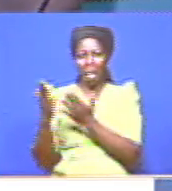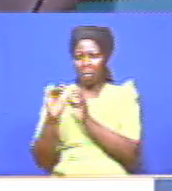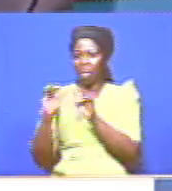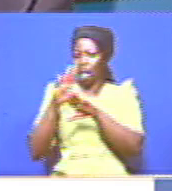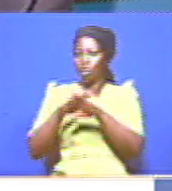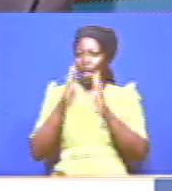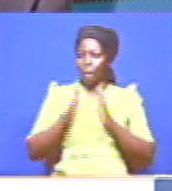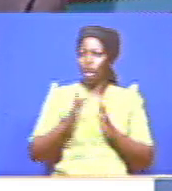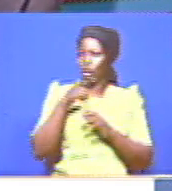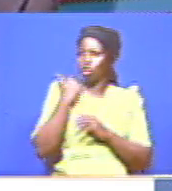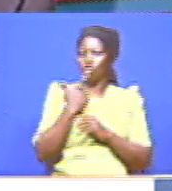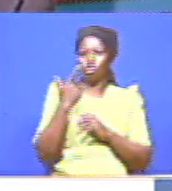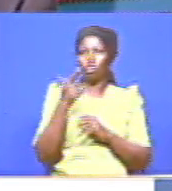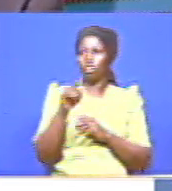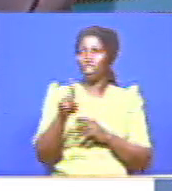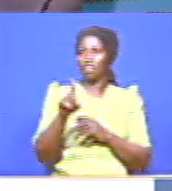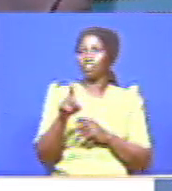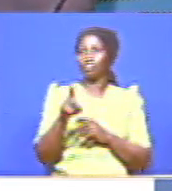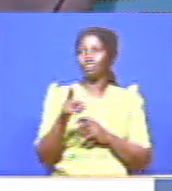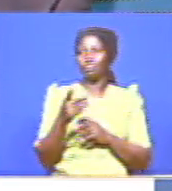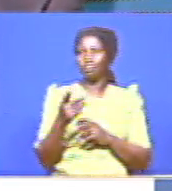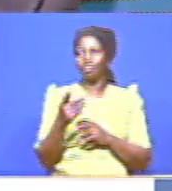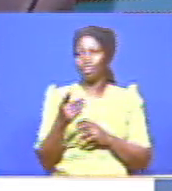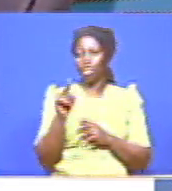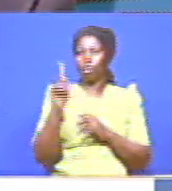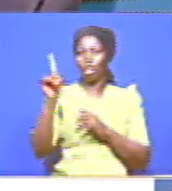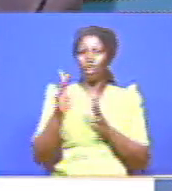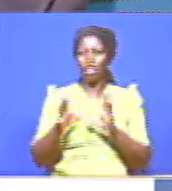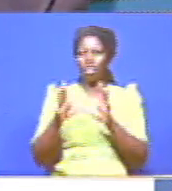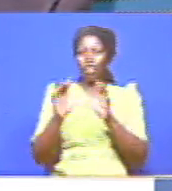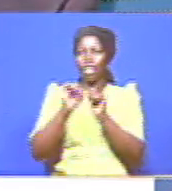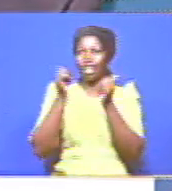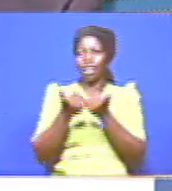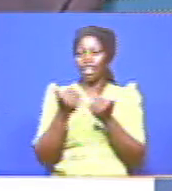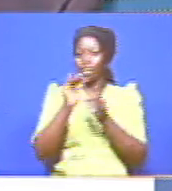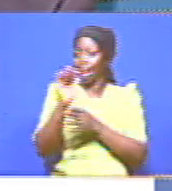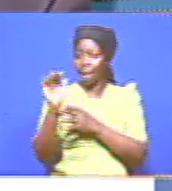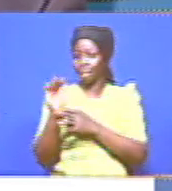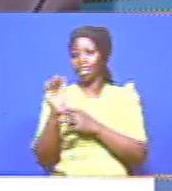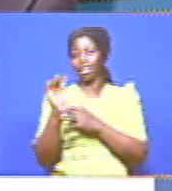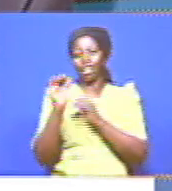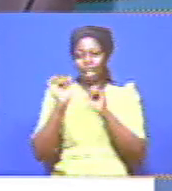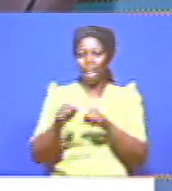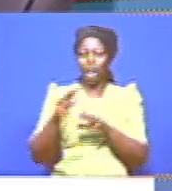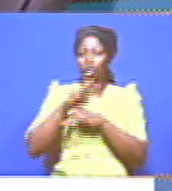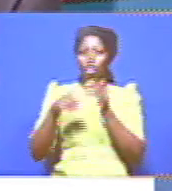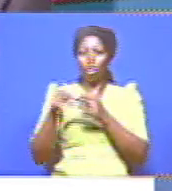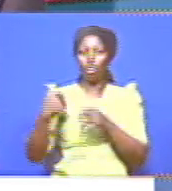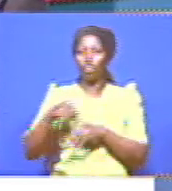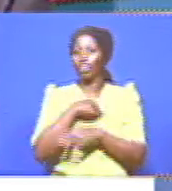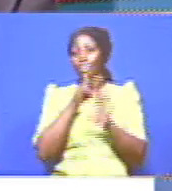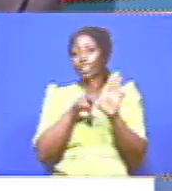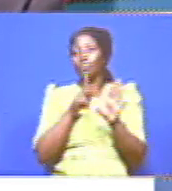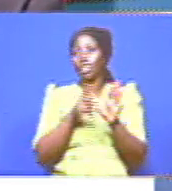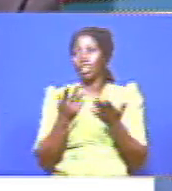PIP. Mm-hmm. It's one of the enforcement agencies. Mm-hmm. You know, and this is what we are asking. Mm-hmm. Can we all of us be part? Let me say, we usually